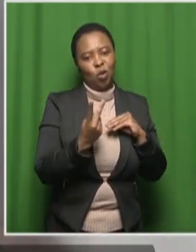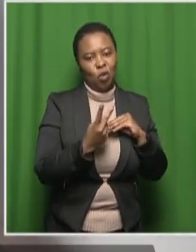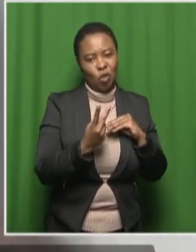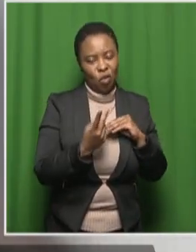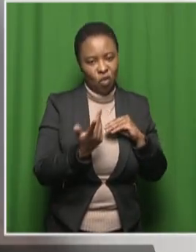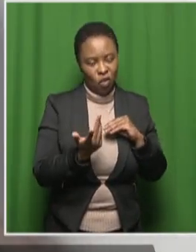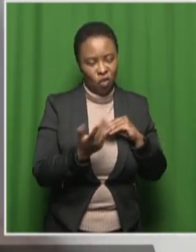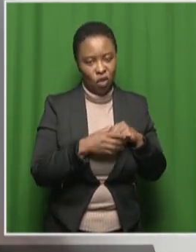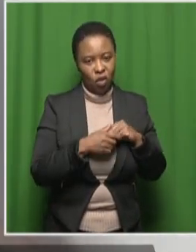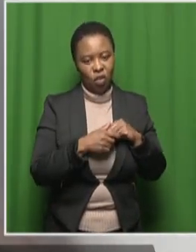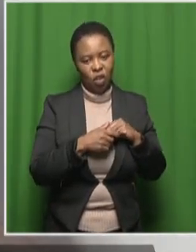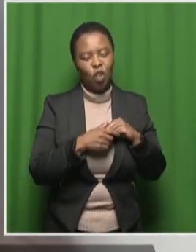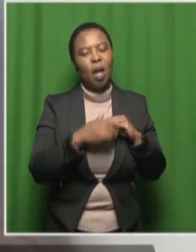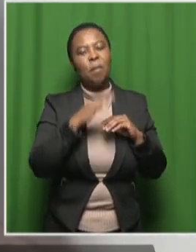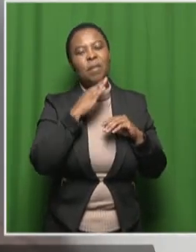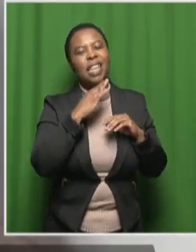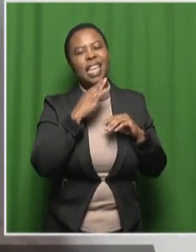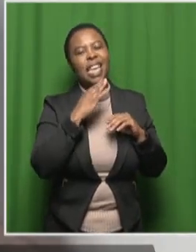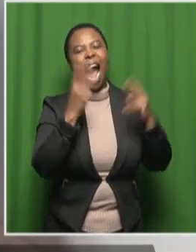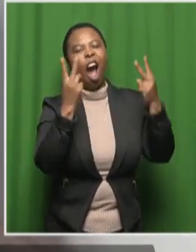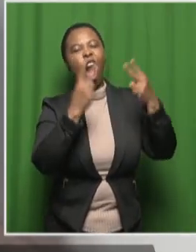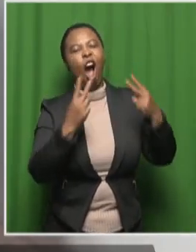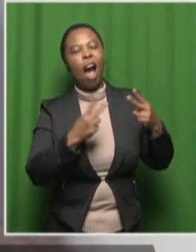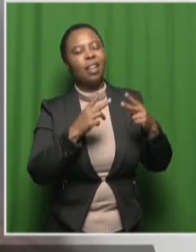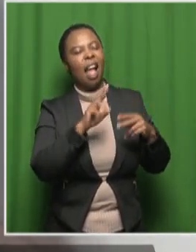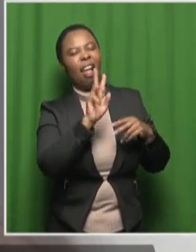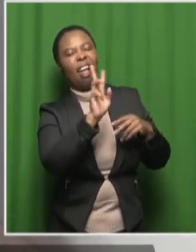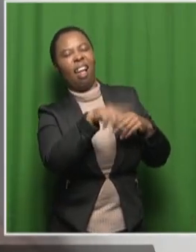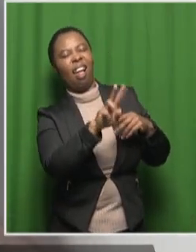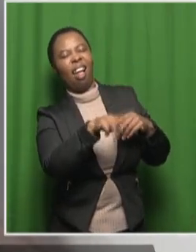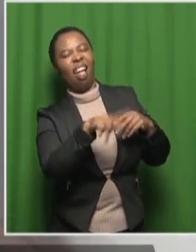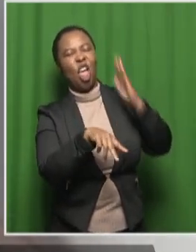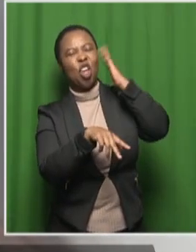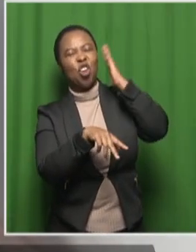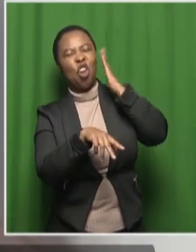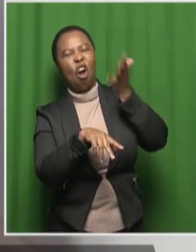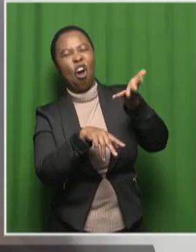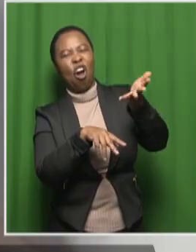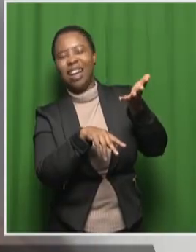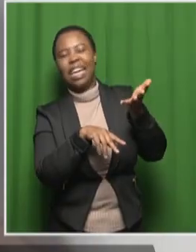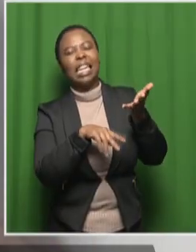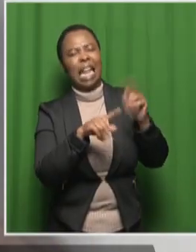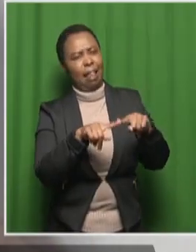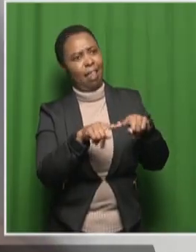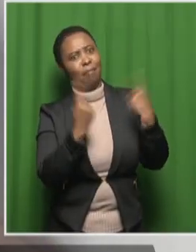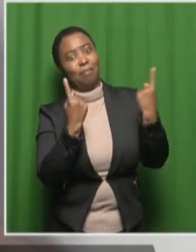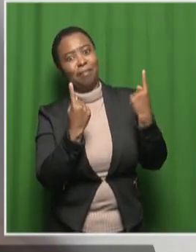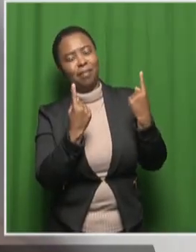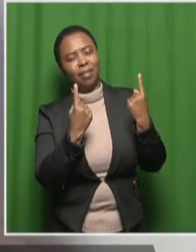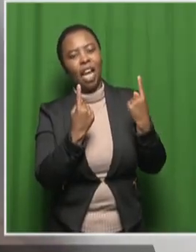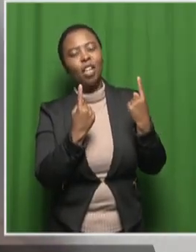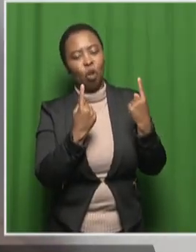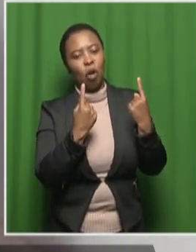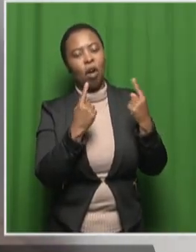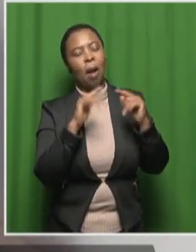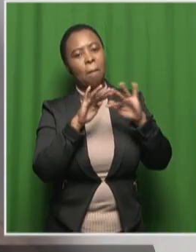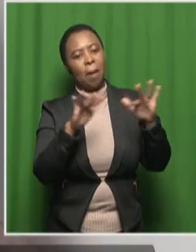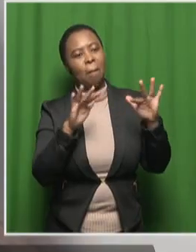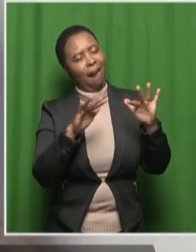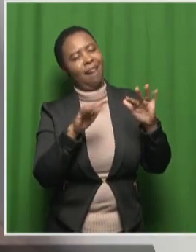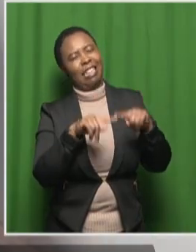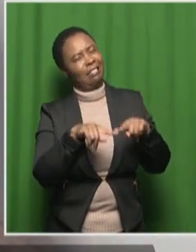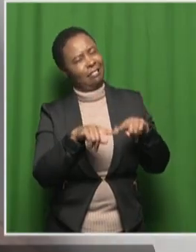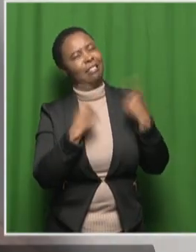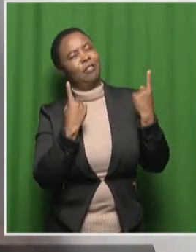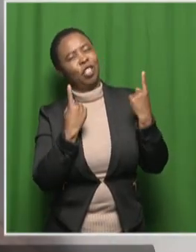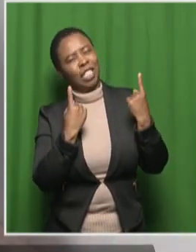isn't the art you're used to. Yeah, I think I think it just introduces people to a different kind of